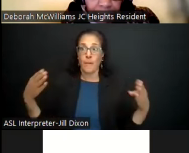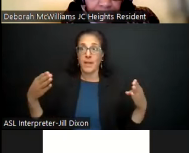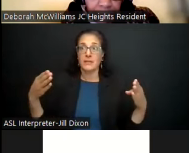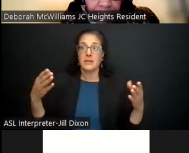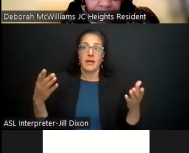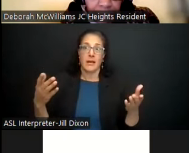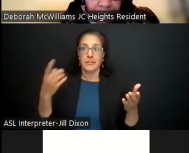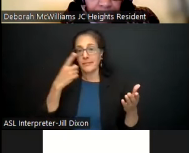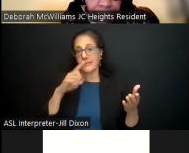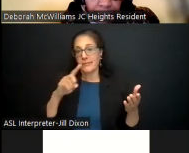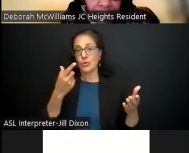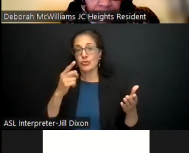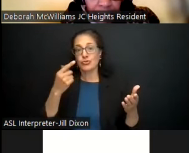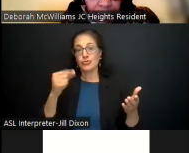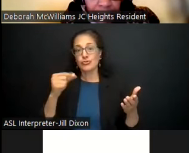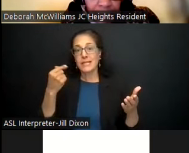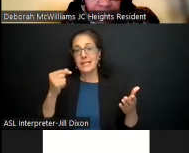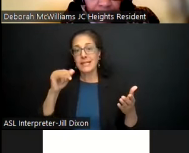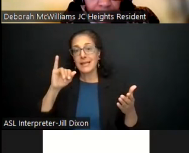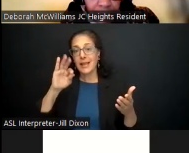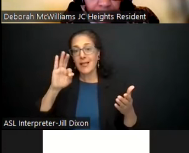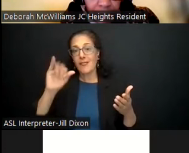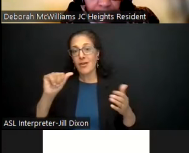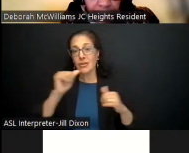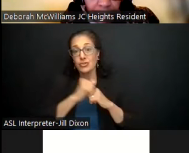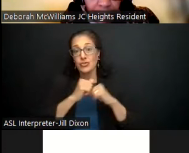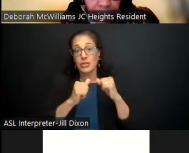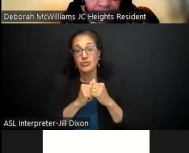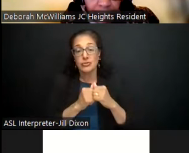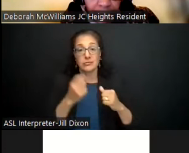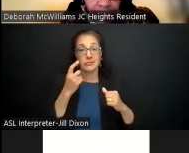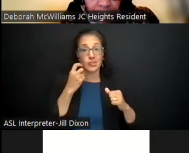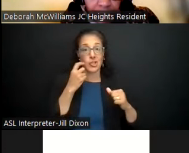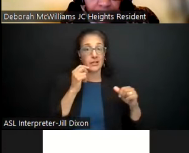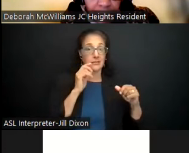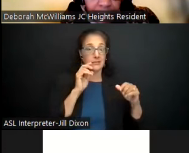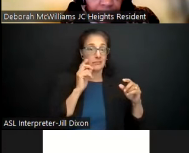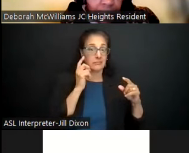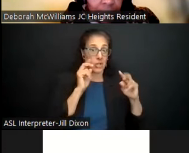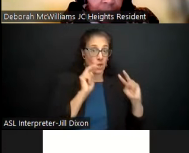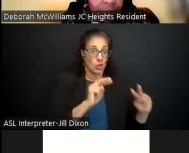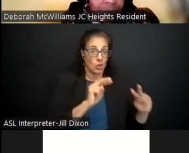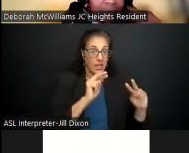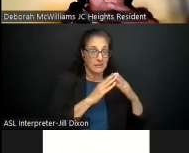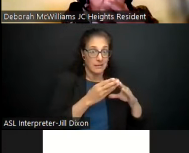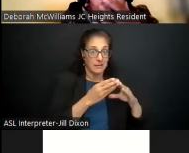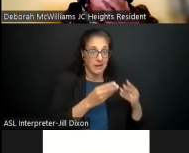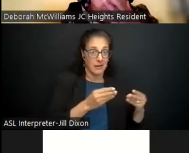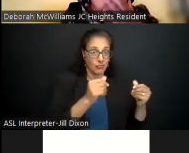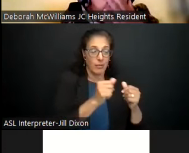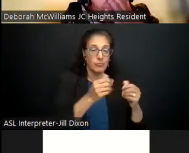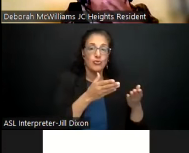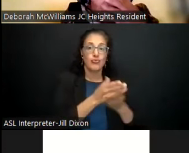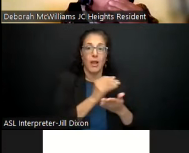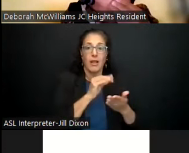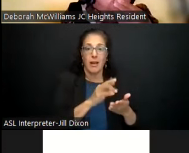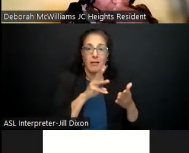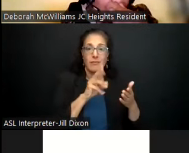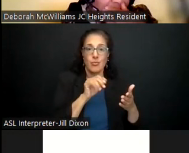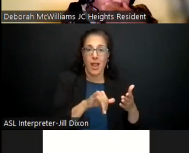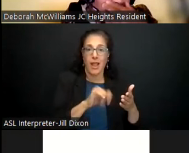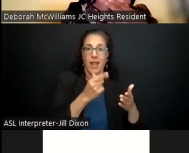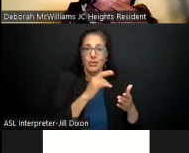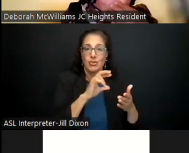green infrastructure, for example, where we were just looking at city properties, right-of-way green infrastructure along